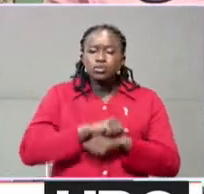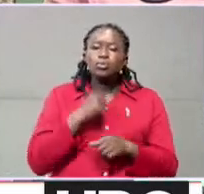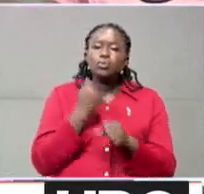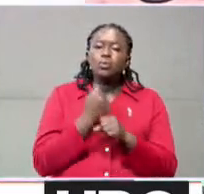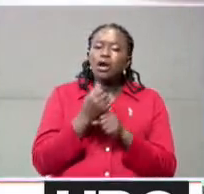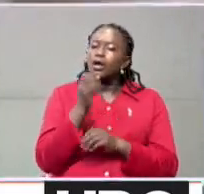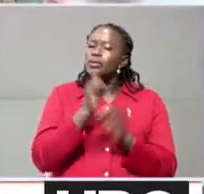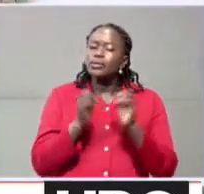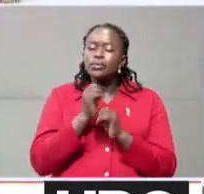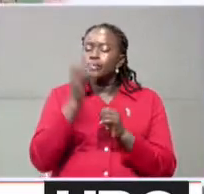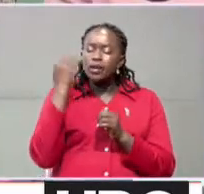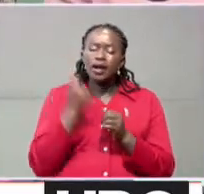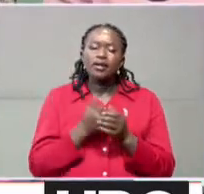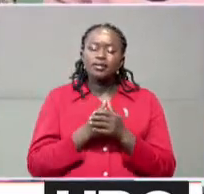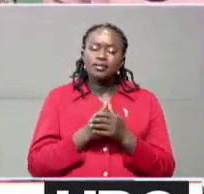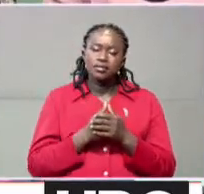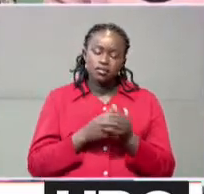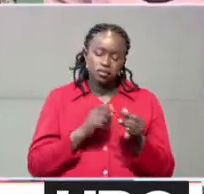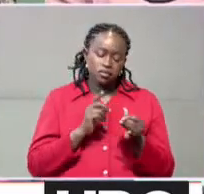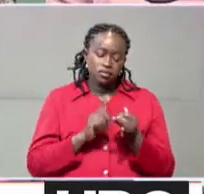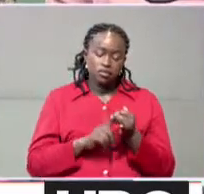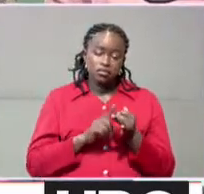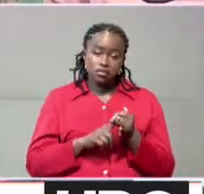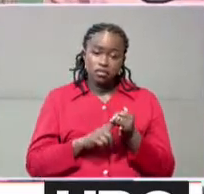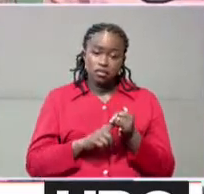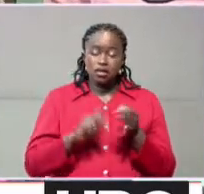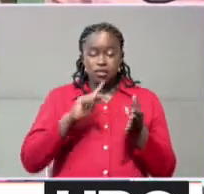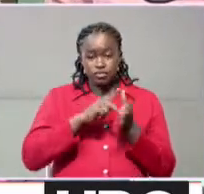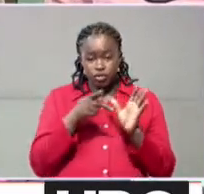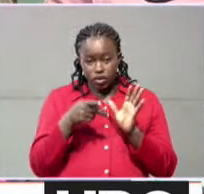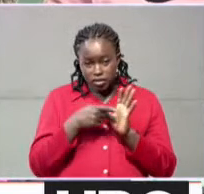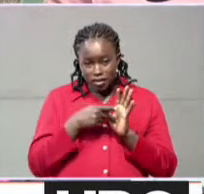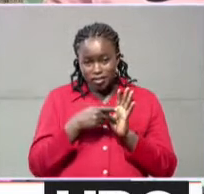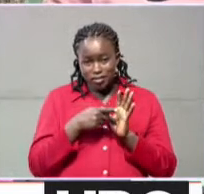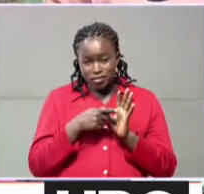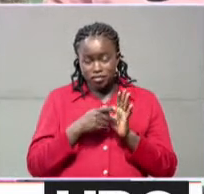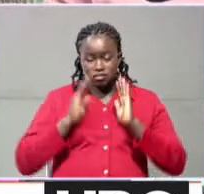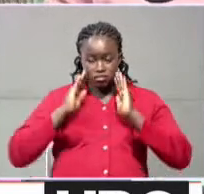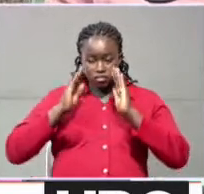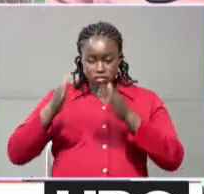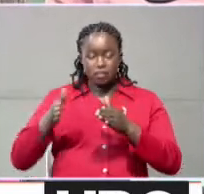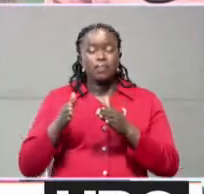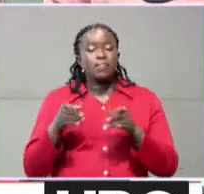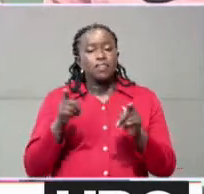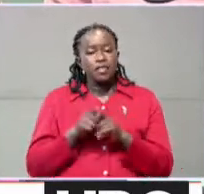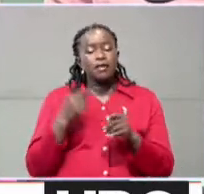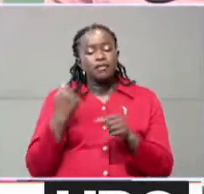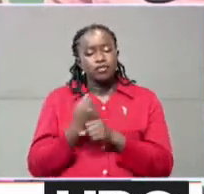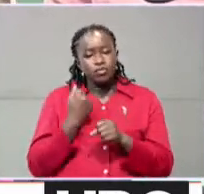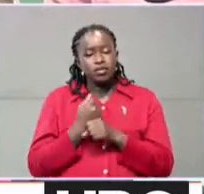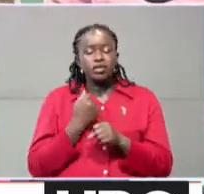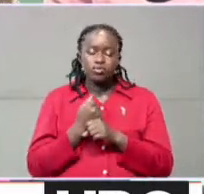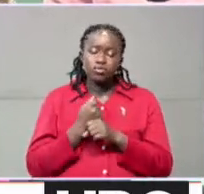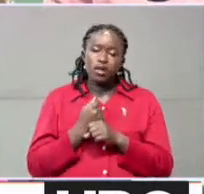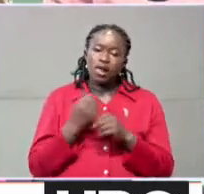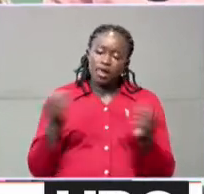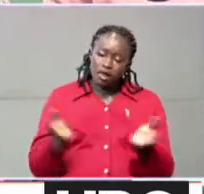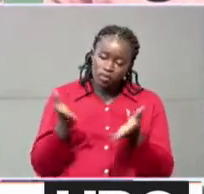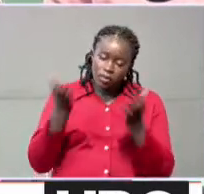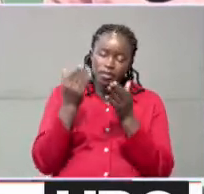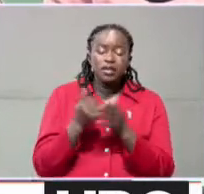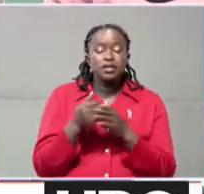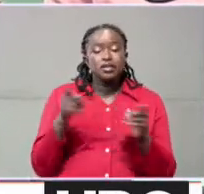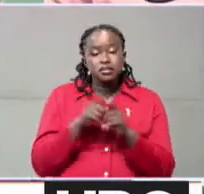functioning two the project to be re-embarked on and we do the equipping of this institution so that we can